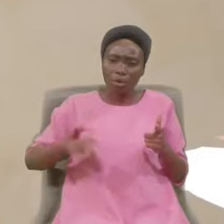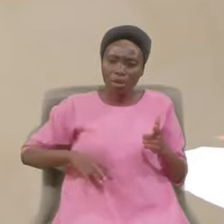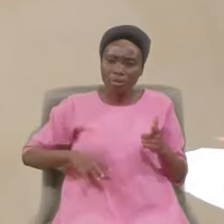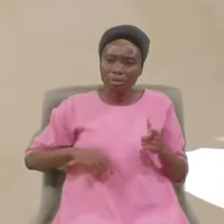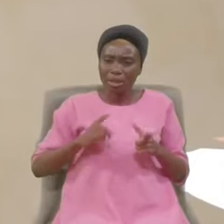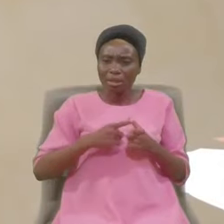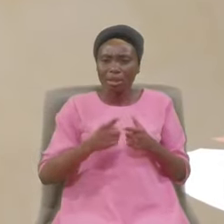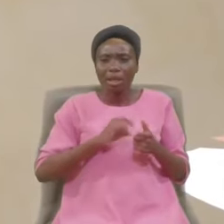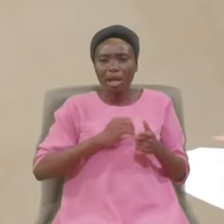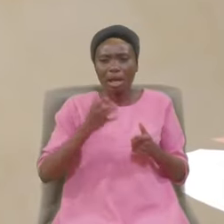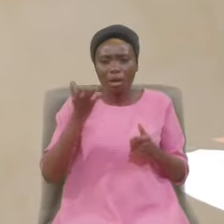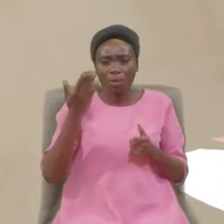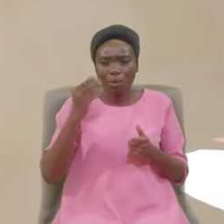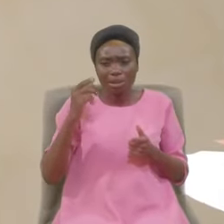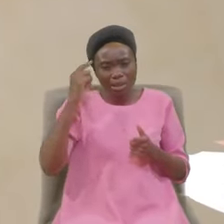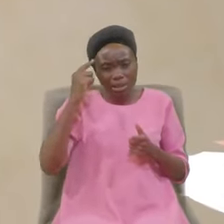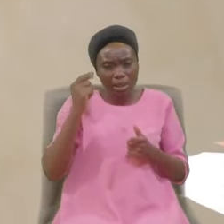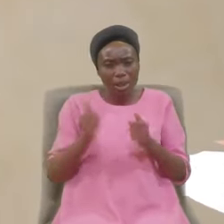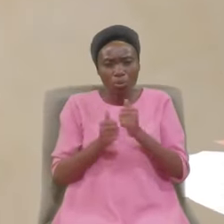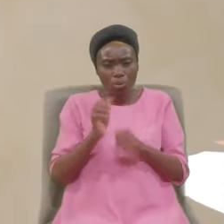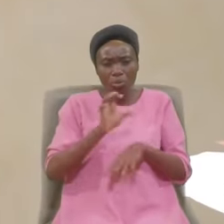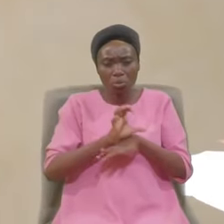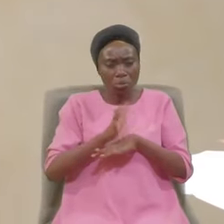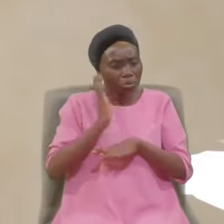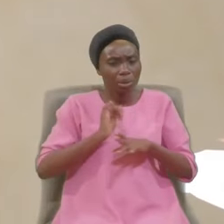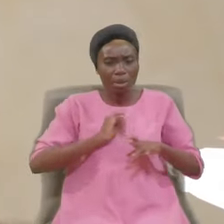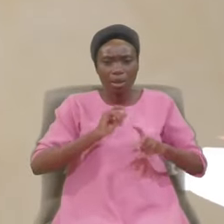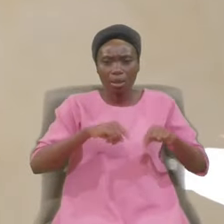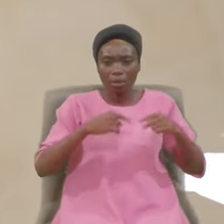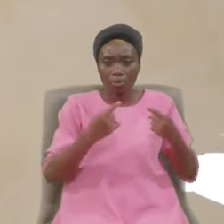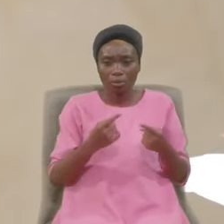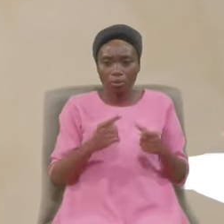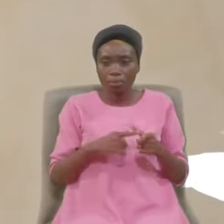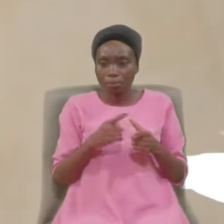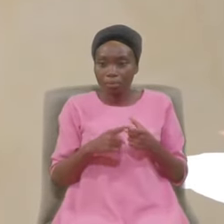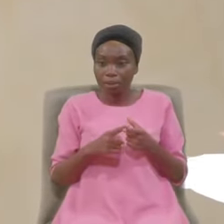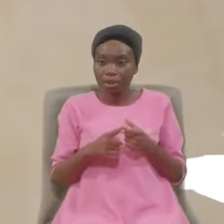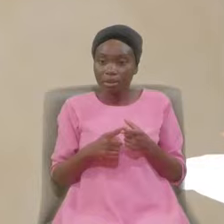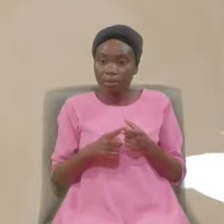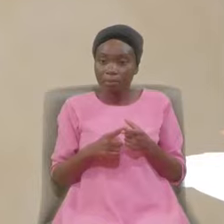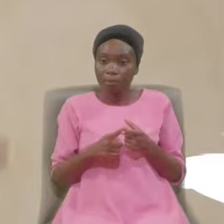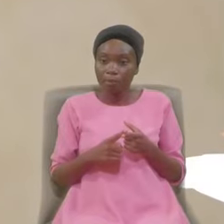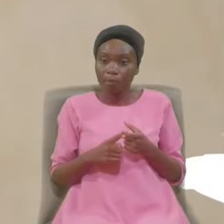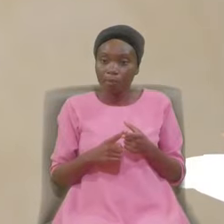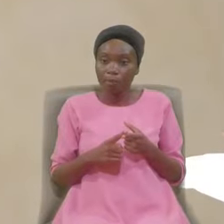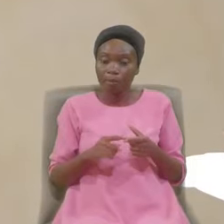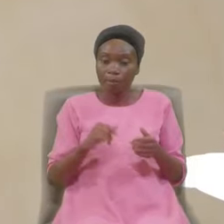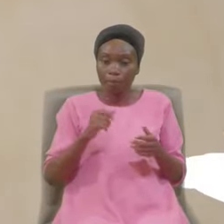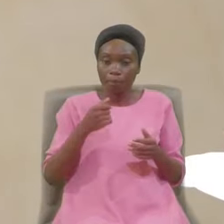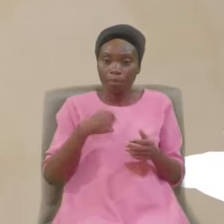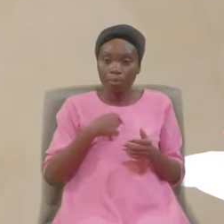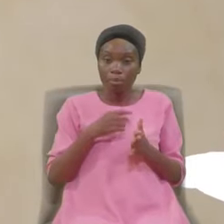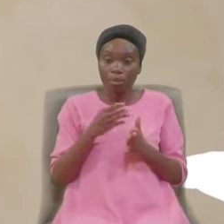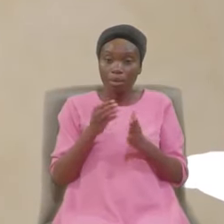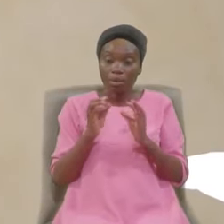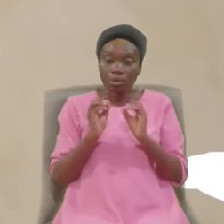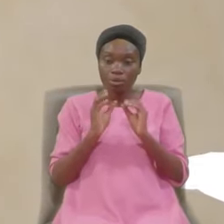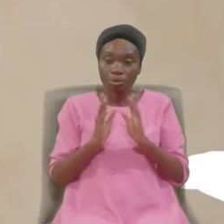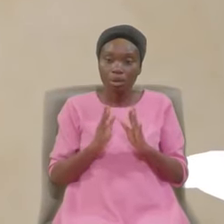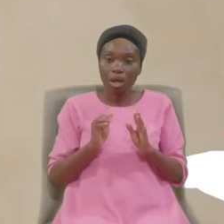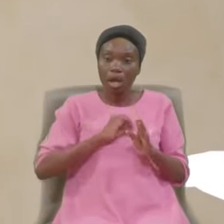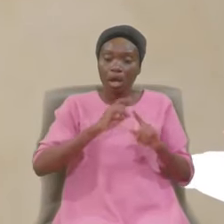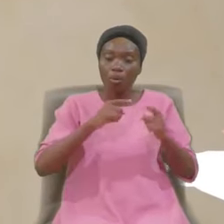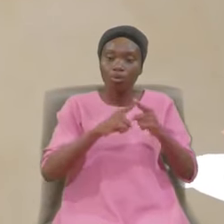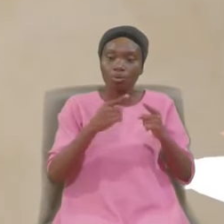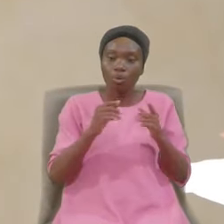Then I was thinking of, which church am I going to go? Then I'm a part-time teacher, so I teach in mathematics. Then I went to